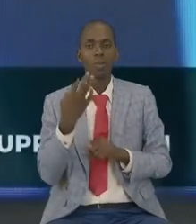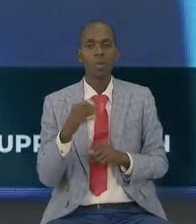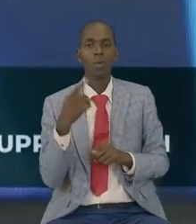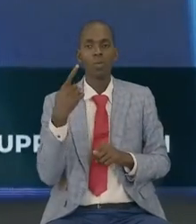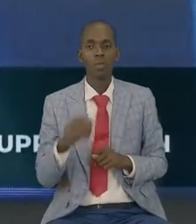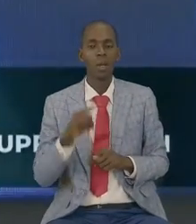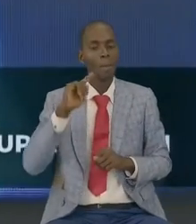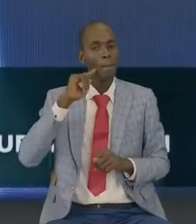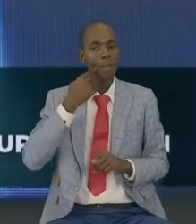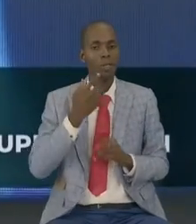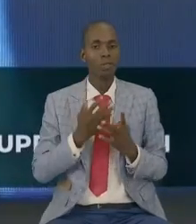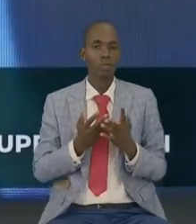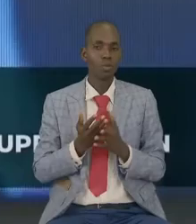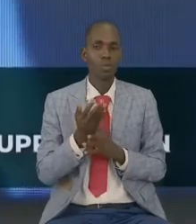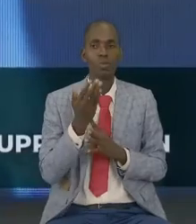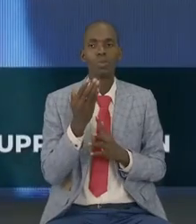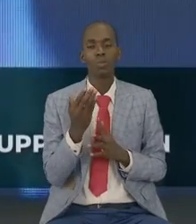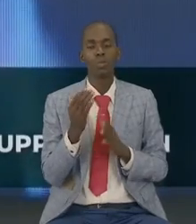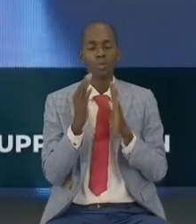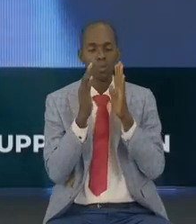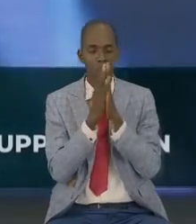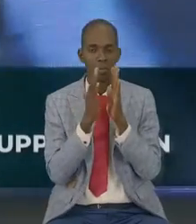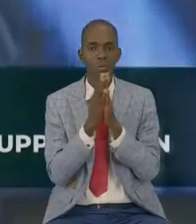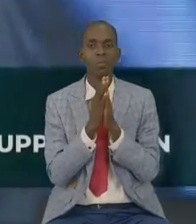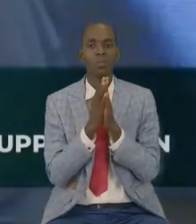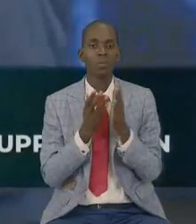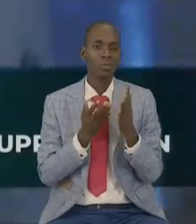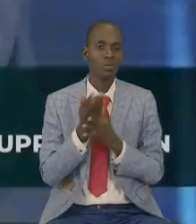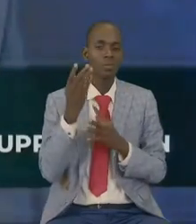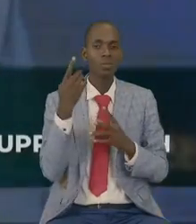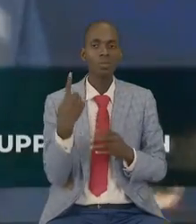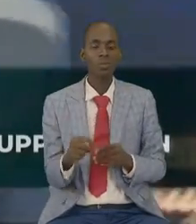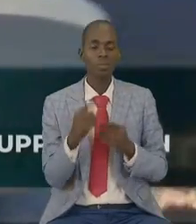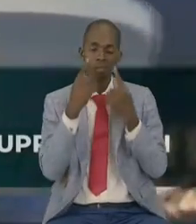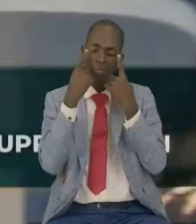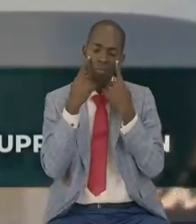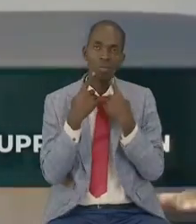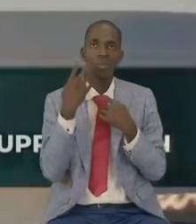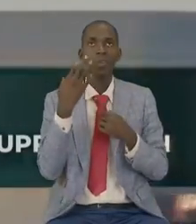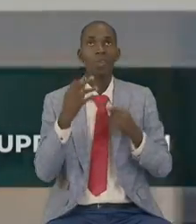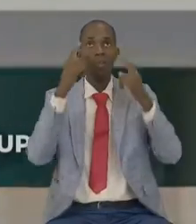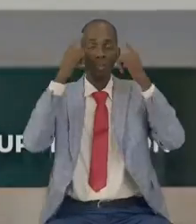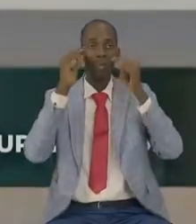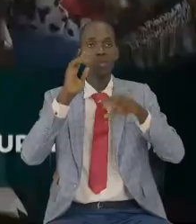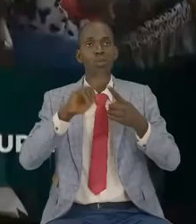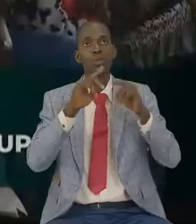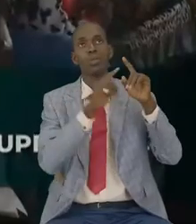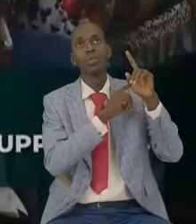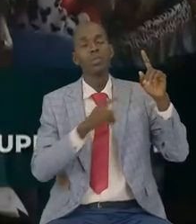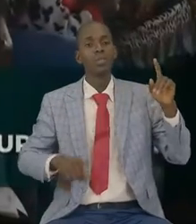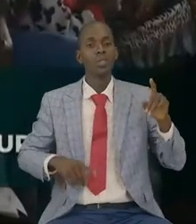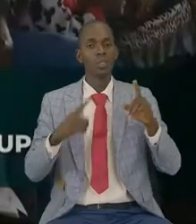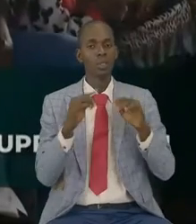bitter through supplication. Through the cry of Moses unto the Lord, the prayer